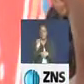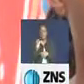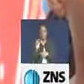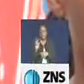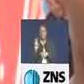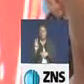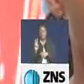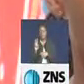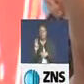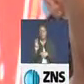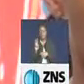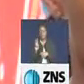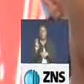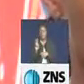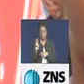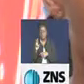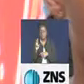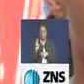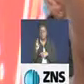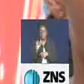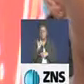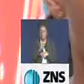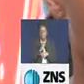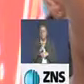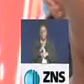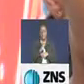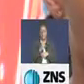And like I can say, I had